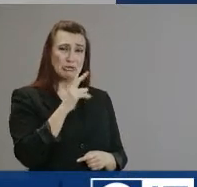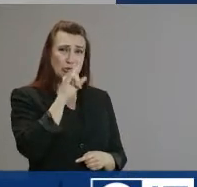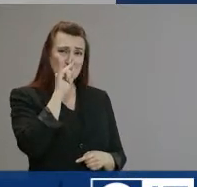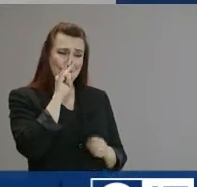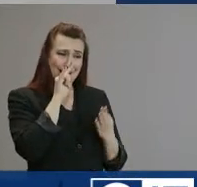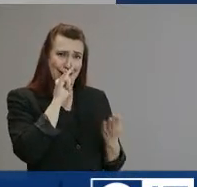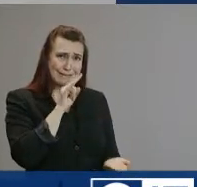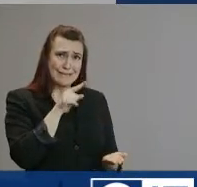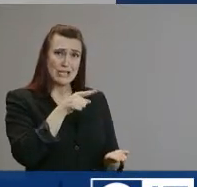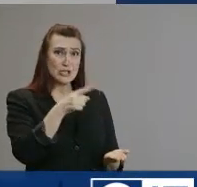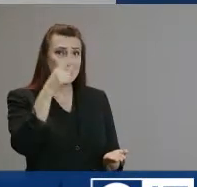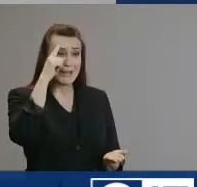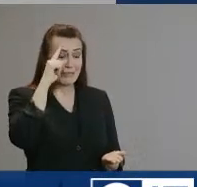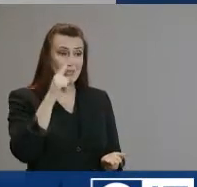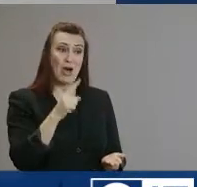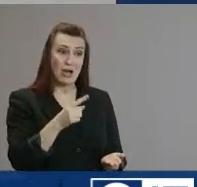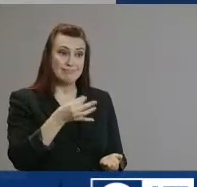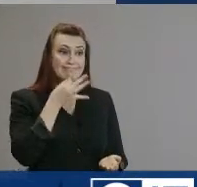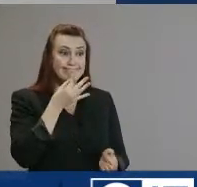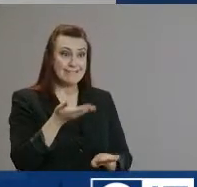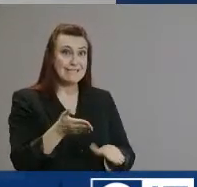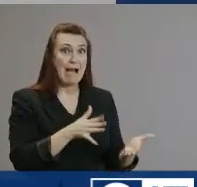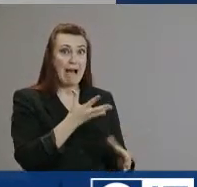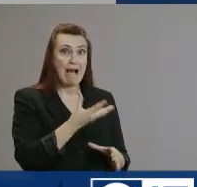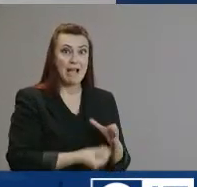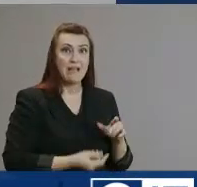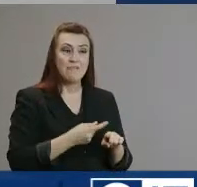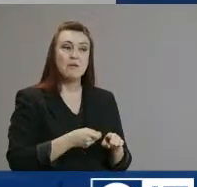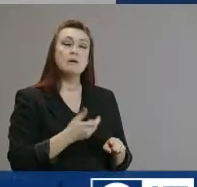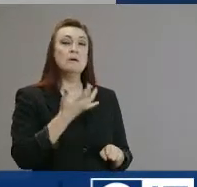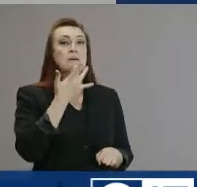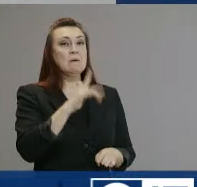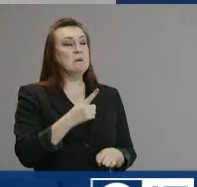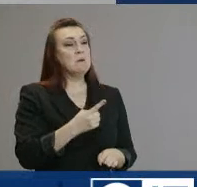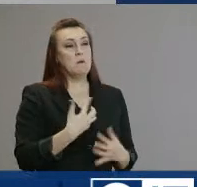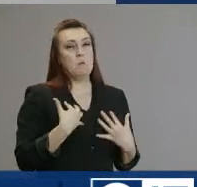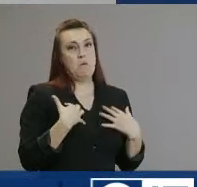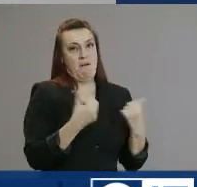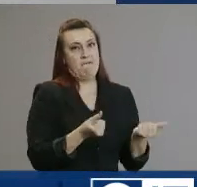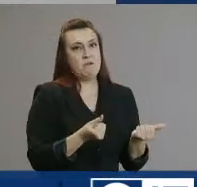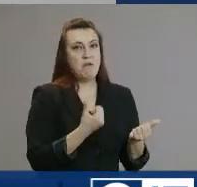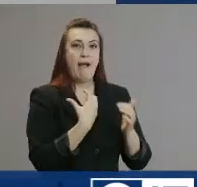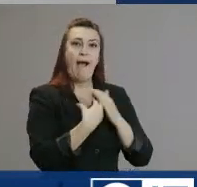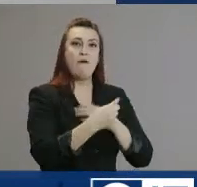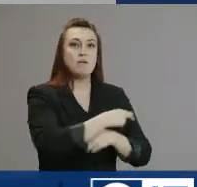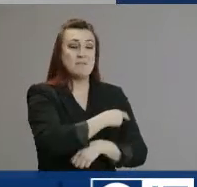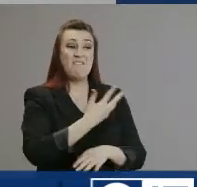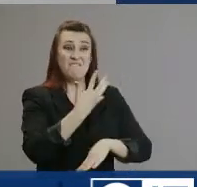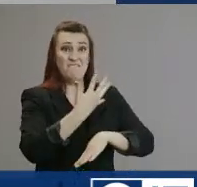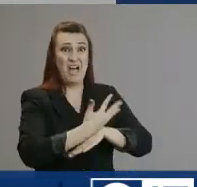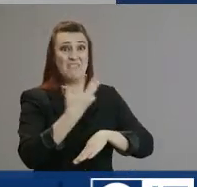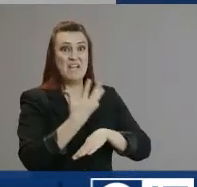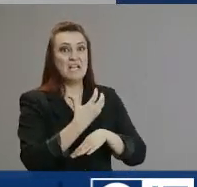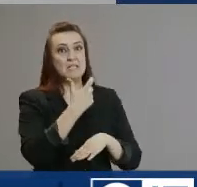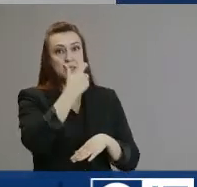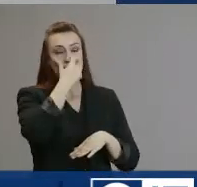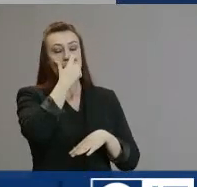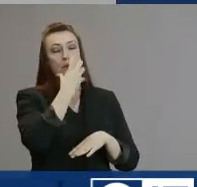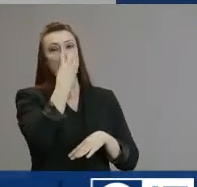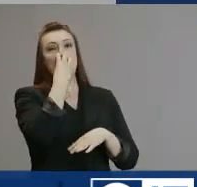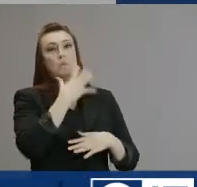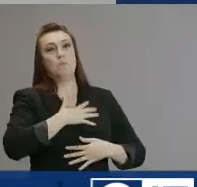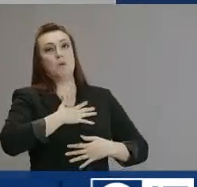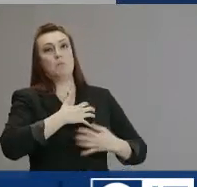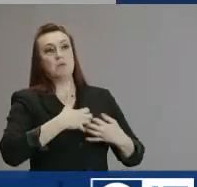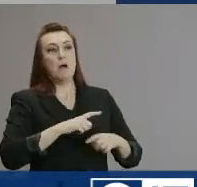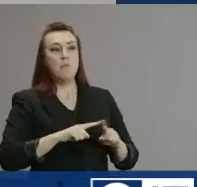going to die. Fortunately, she's healthy. She came out of the hospital after 5 days under oxygen, but she has liver problems that she's going to live